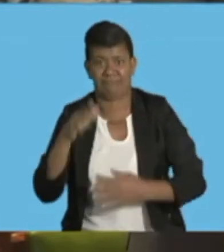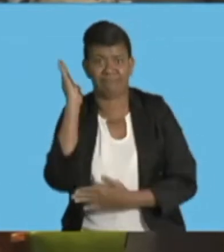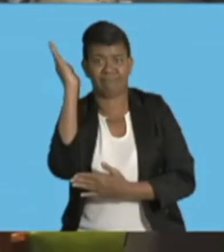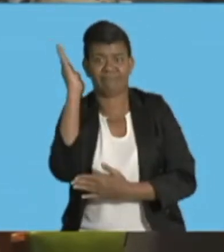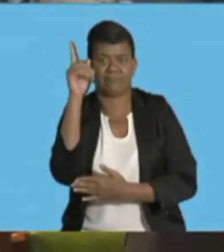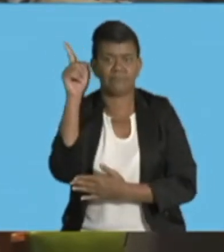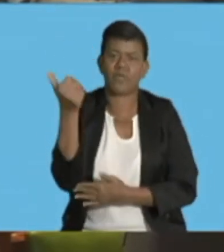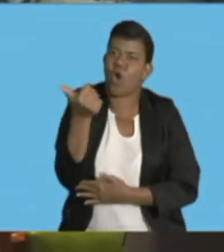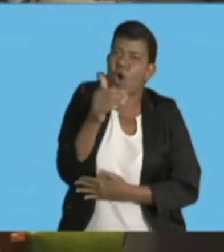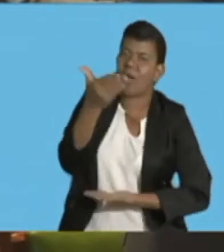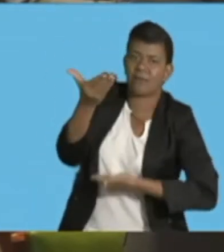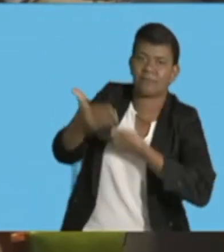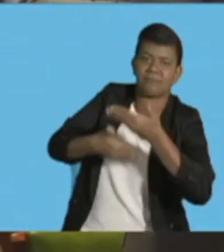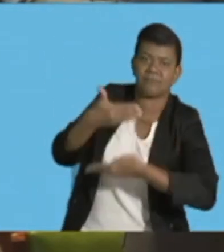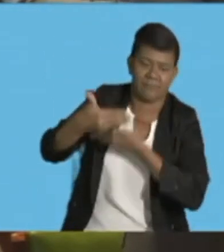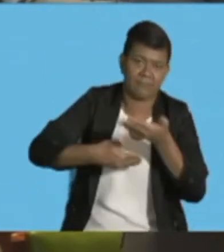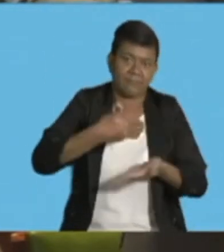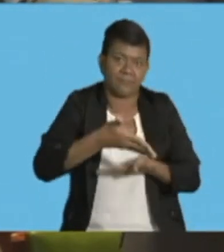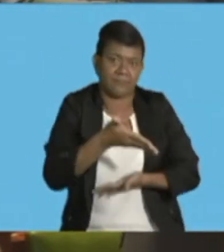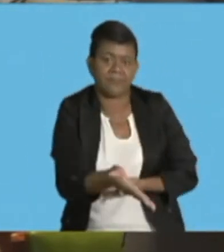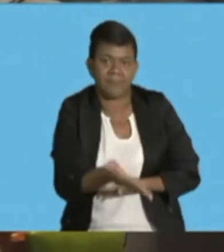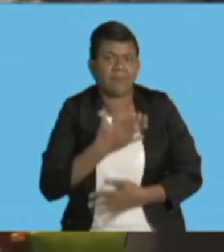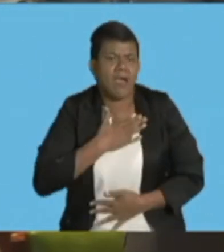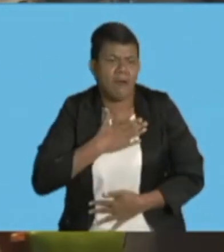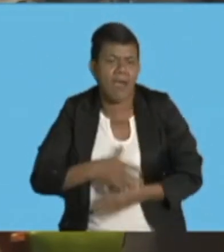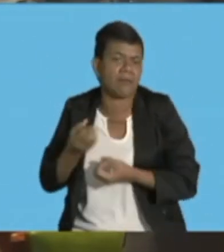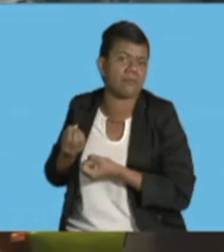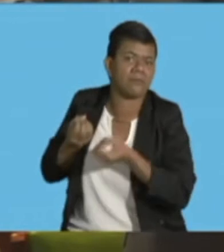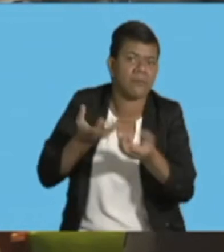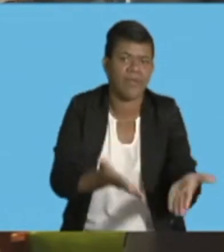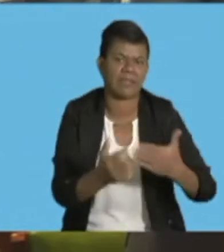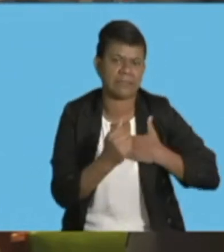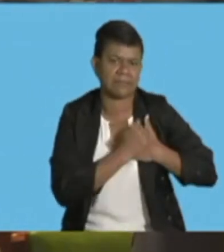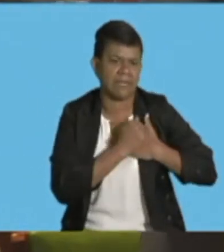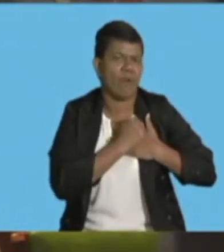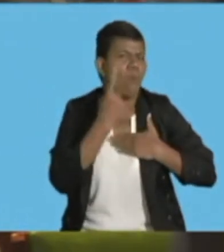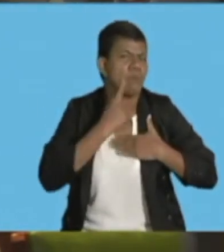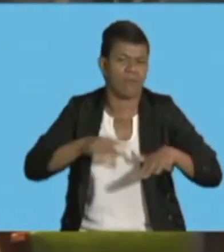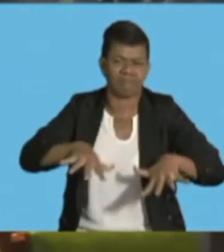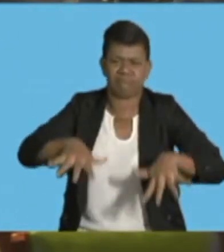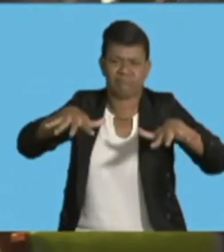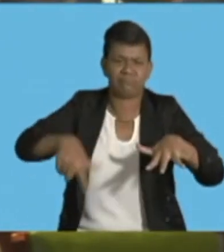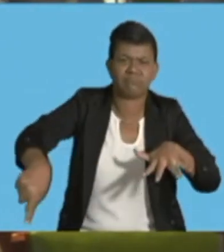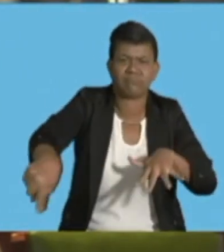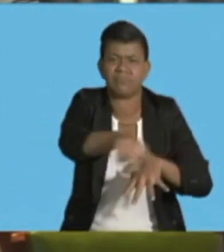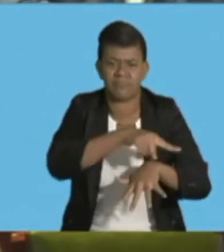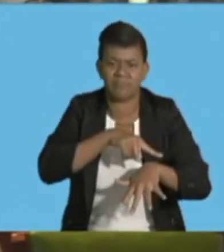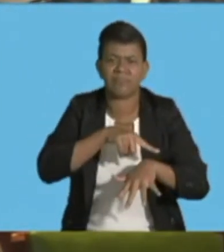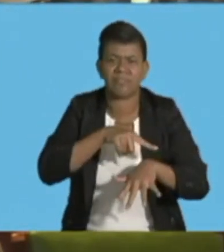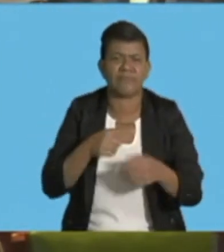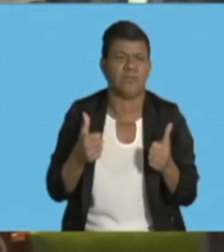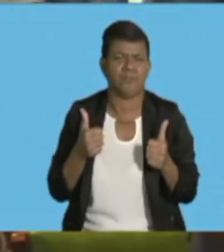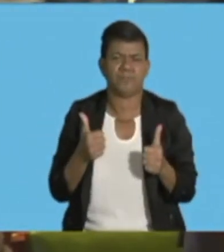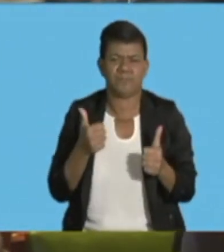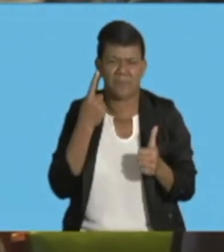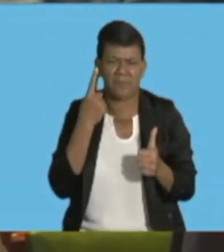we know, it will provide safe and continuous water supply to over 300,000 people. And within that context also, Mr. Speaker, sir,